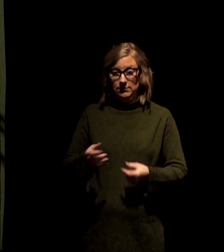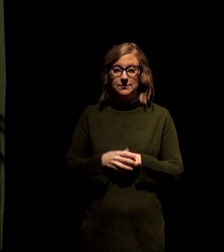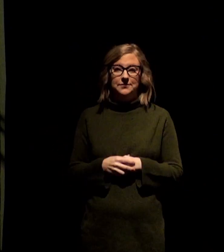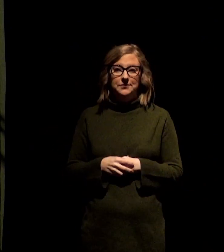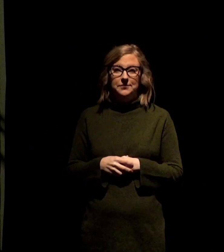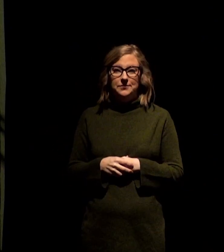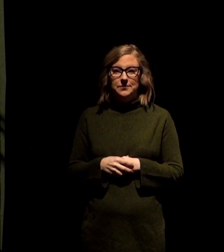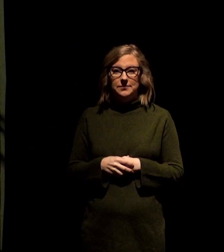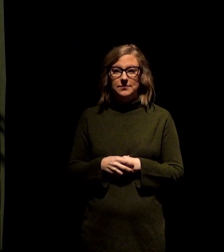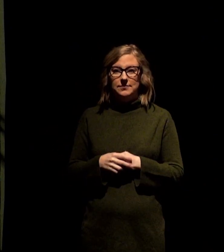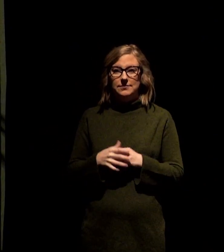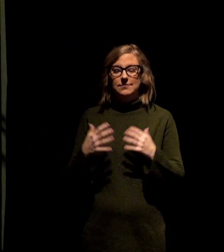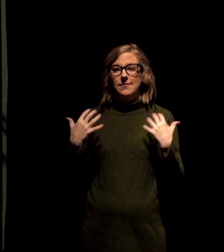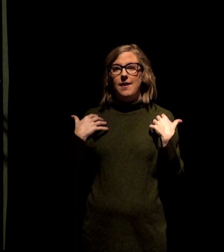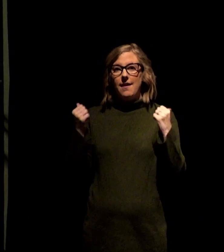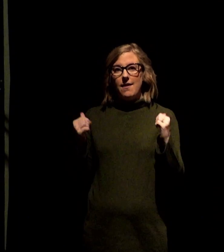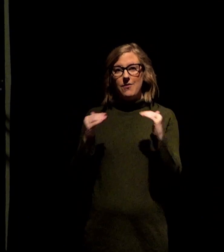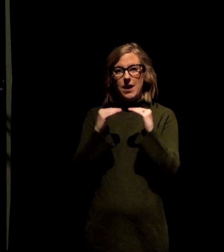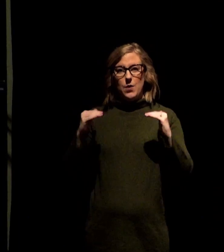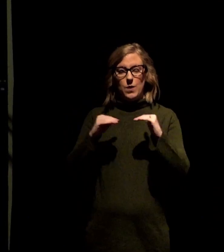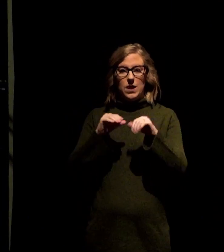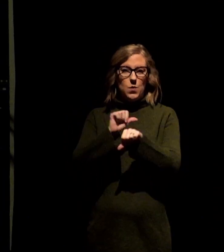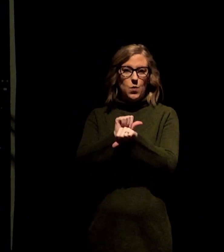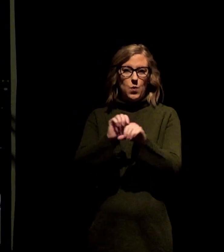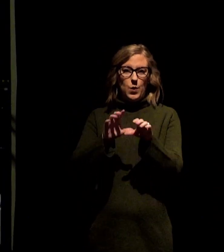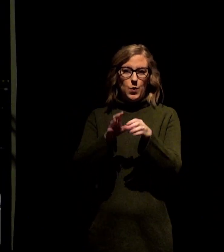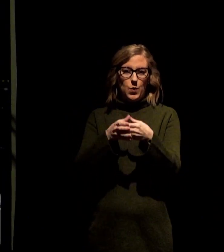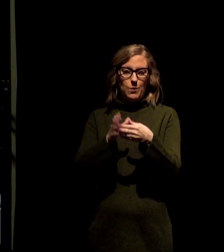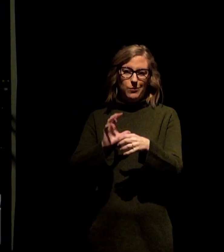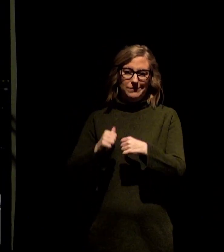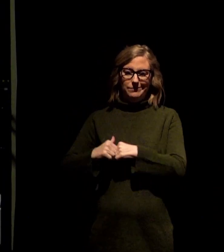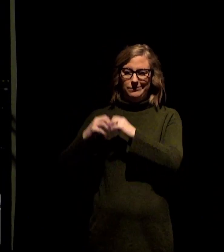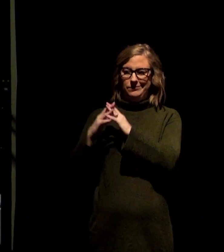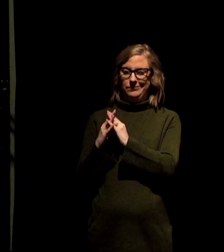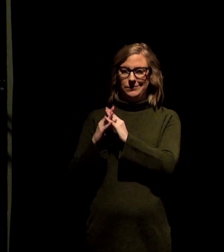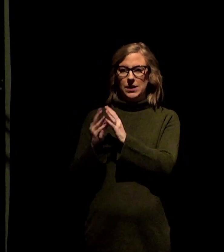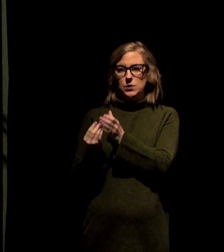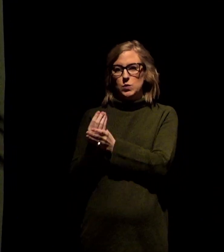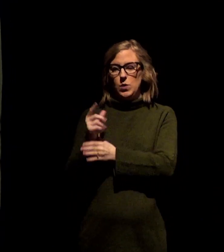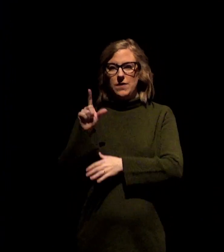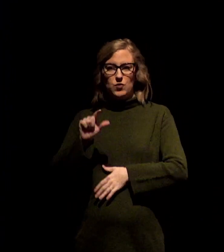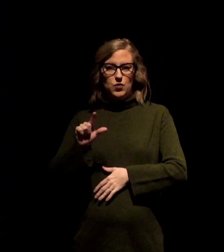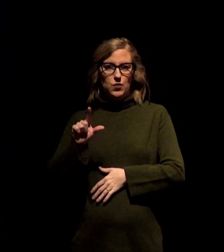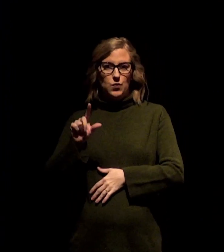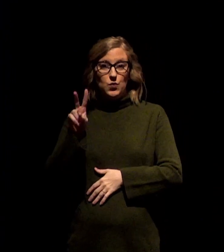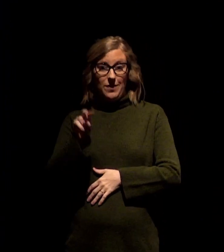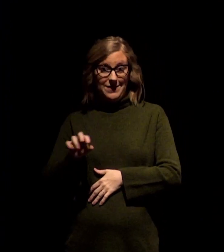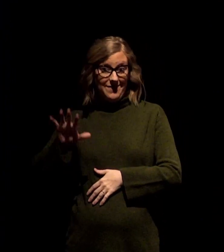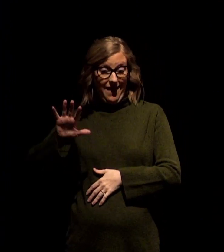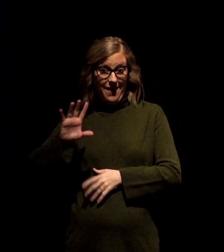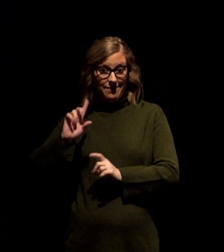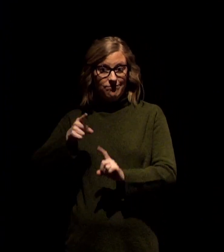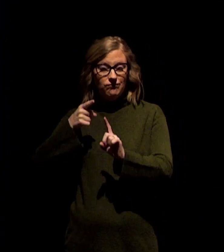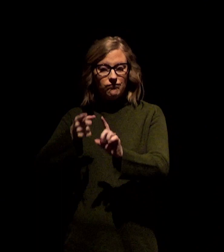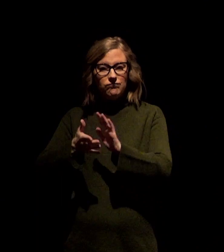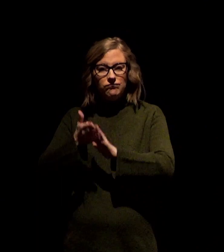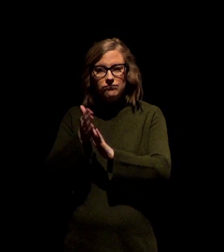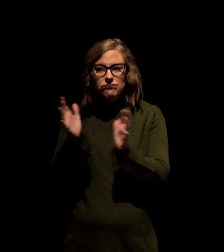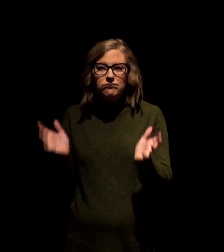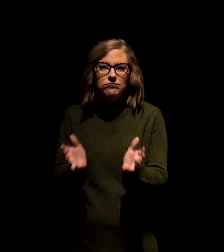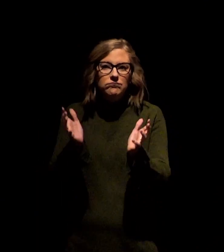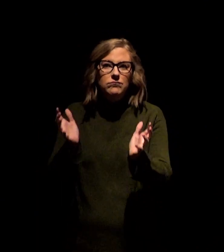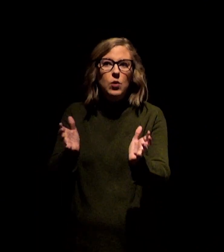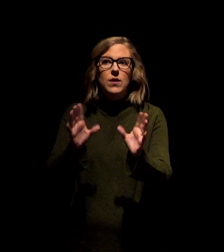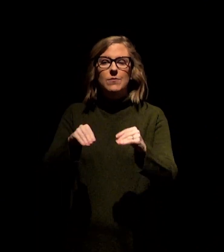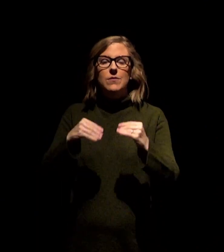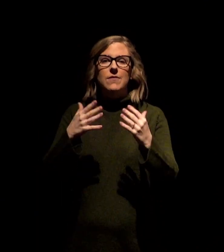The Health Equity Workgroup was founded in the spring of 2005 with the mission of conducting, promoting, and providing greater visibility